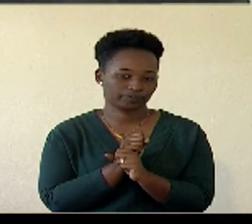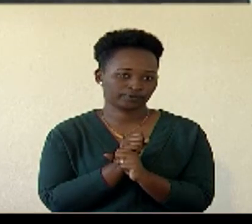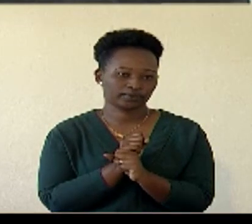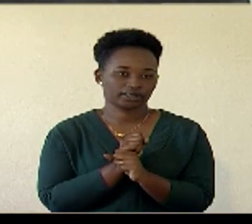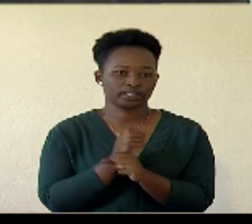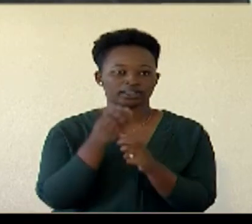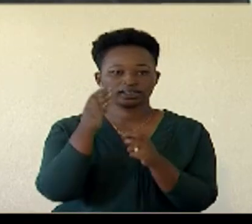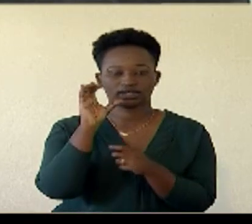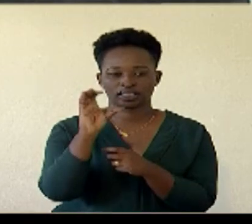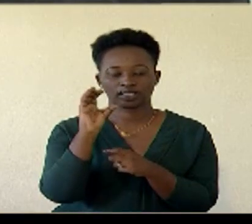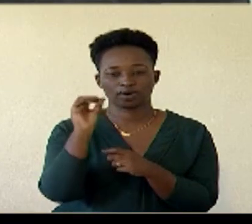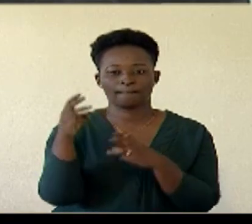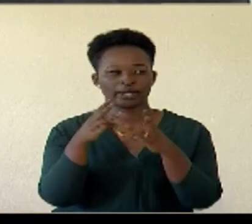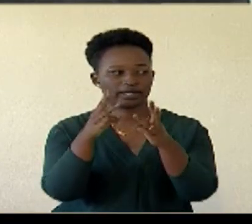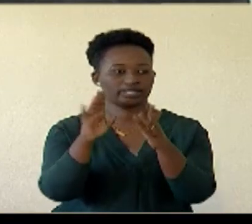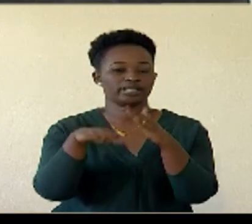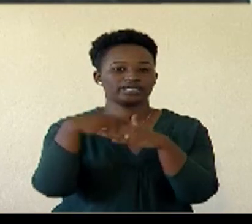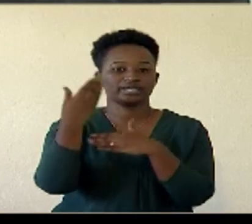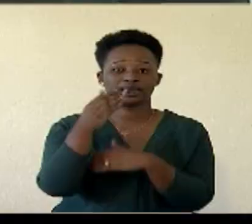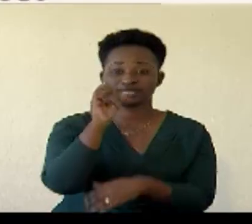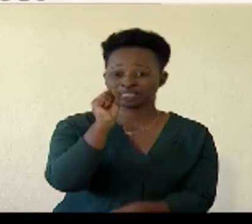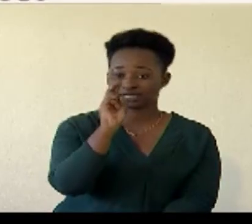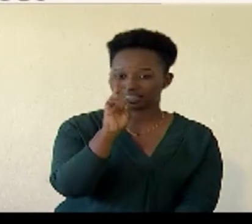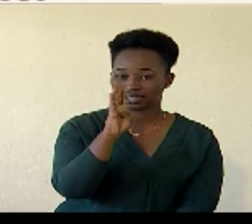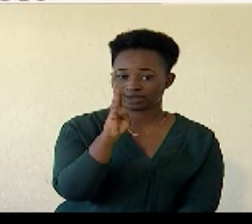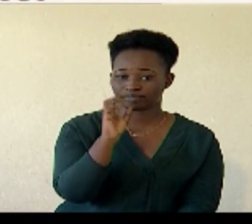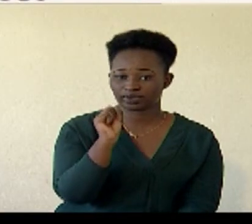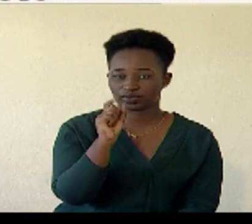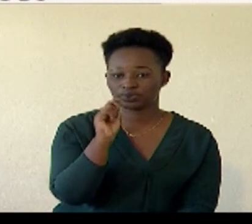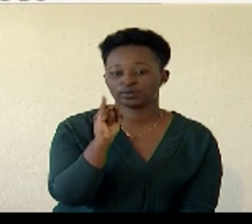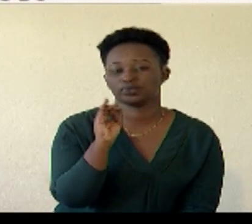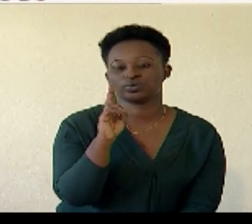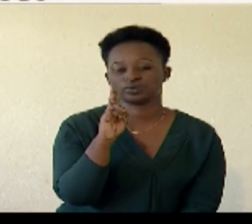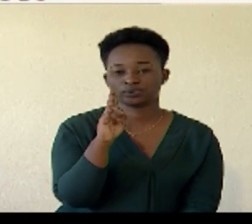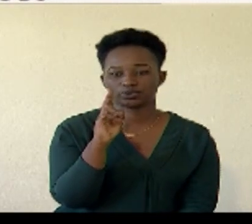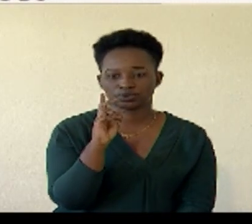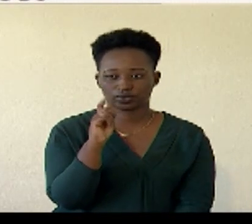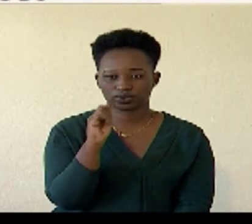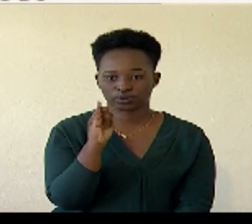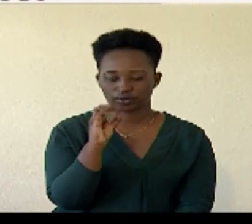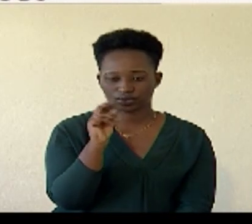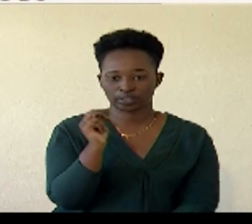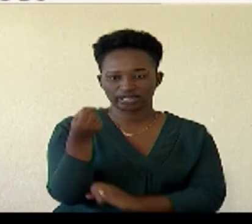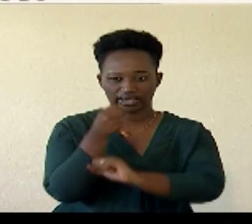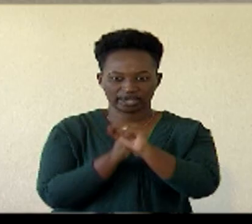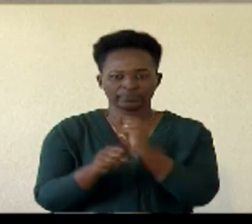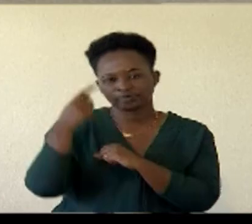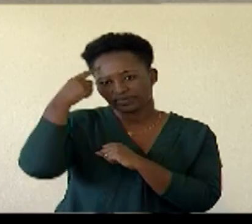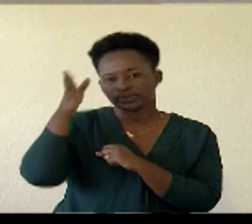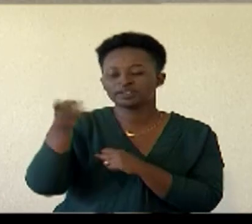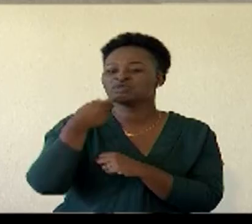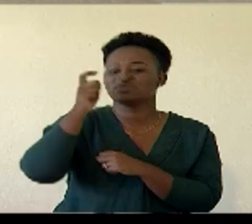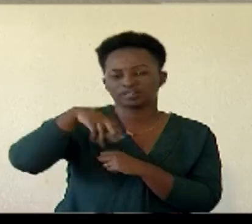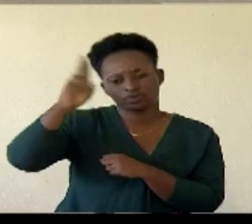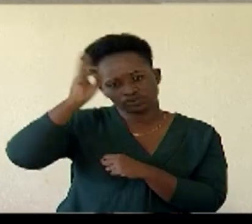simple mechanism. Then there are substitution reactions. There's reactions on the ring. So for this one, you need to